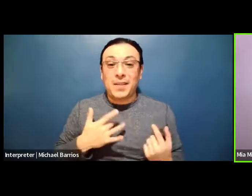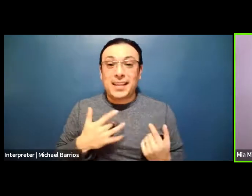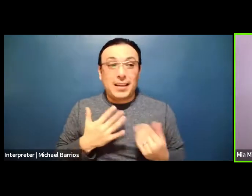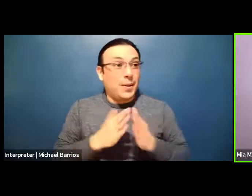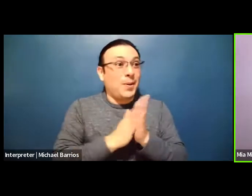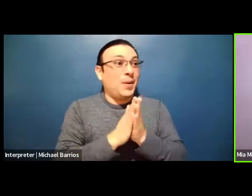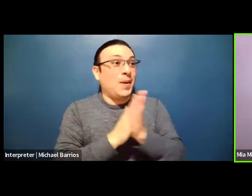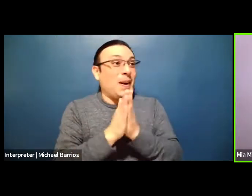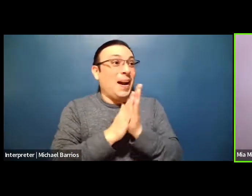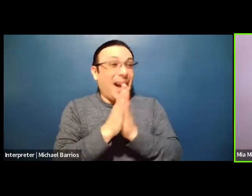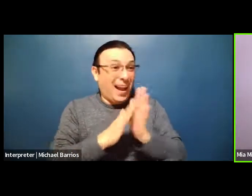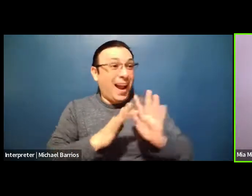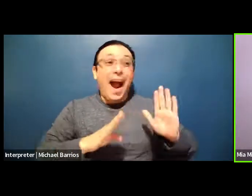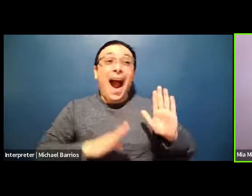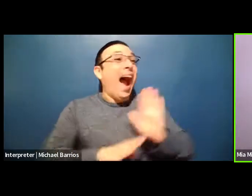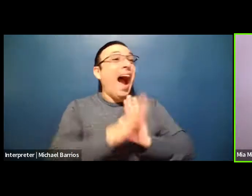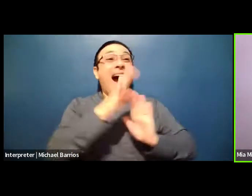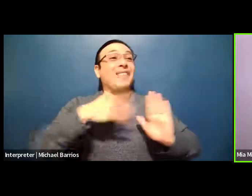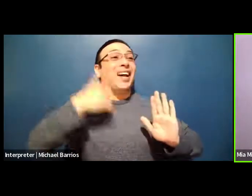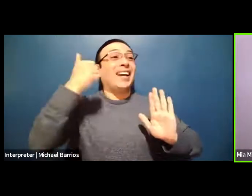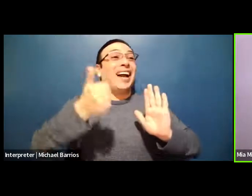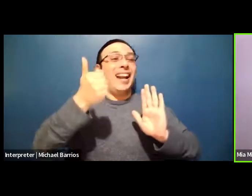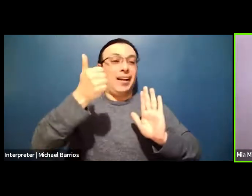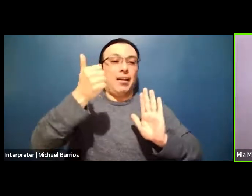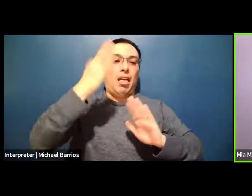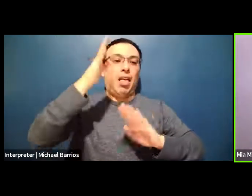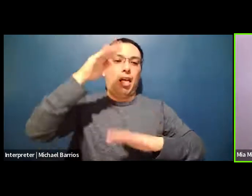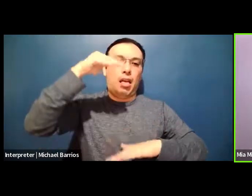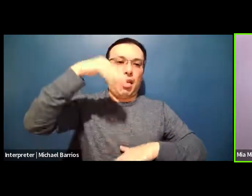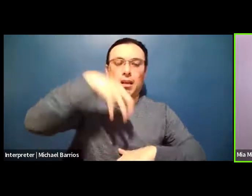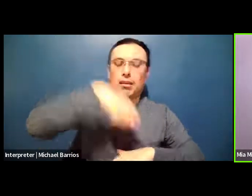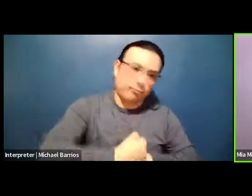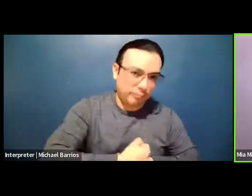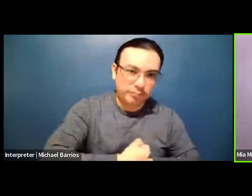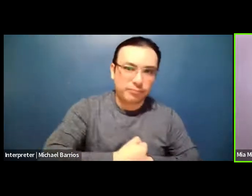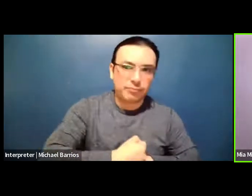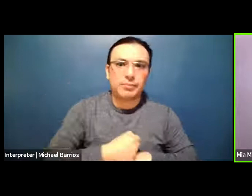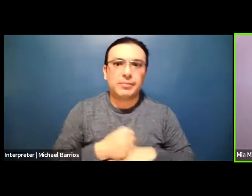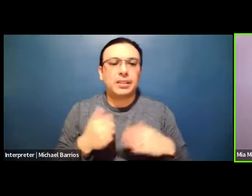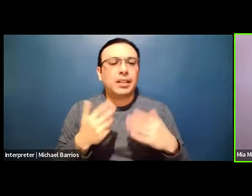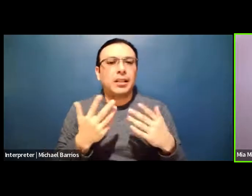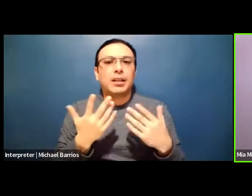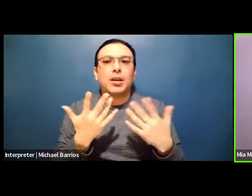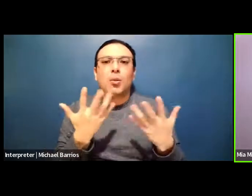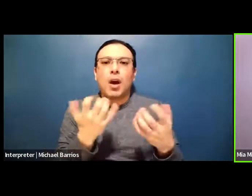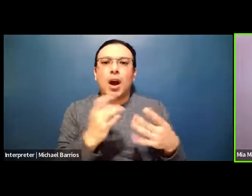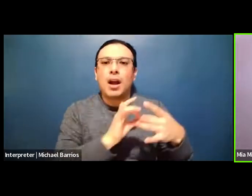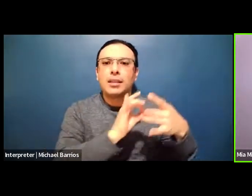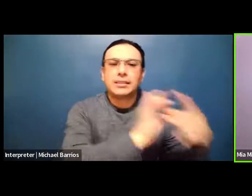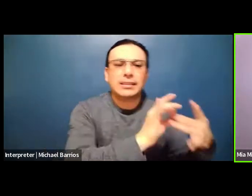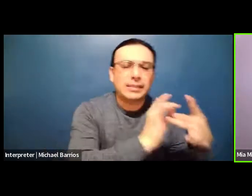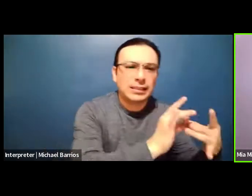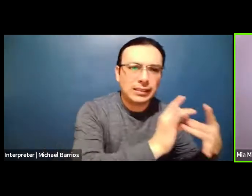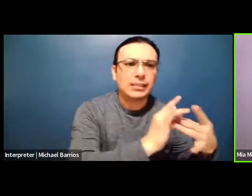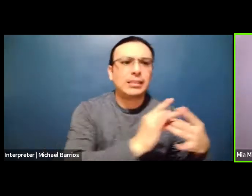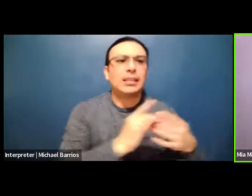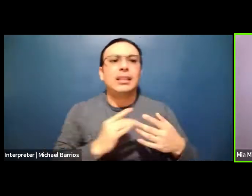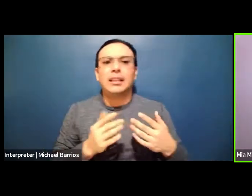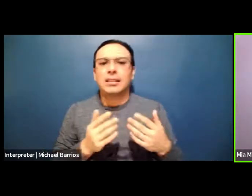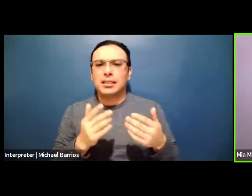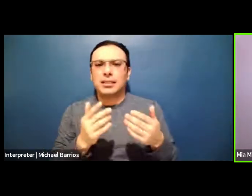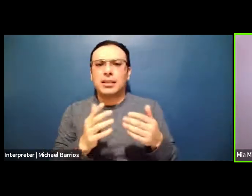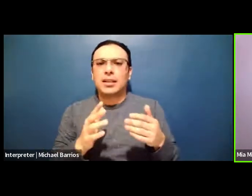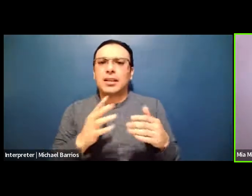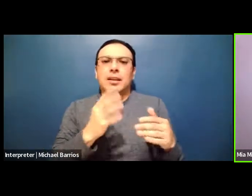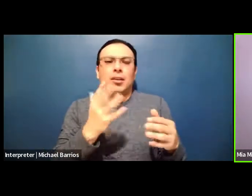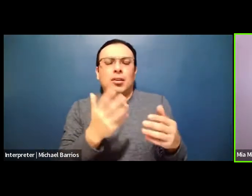kinds of experiences. We so desperately long for relationships where we belong that when they fall apart, it